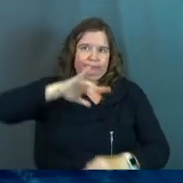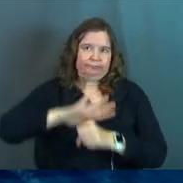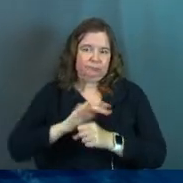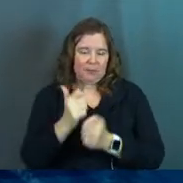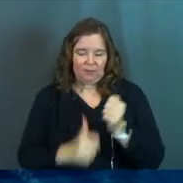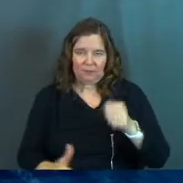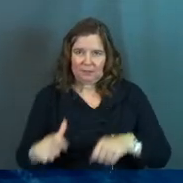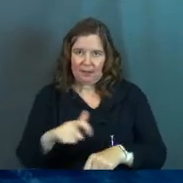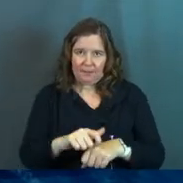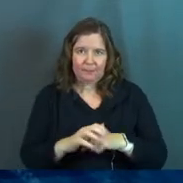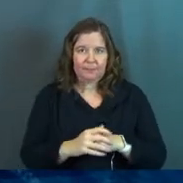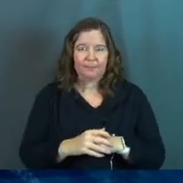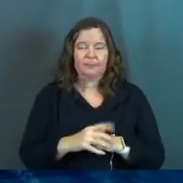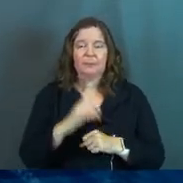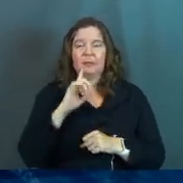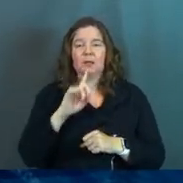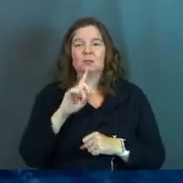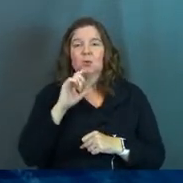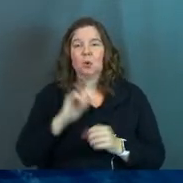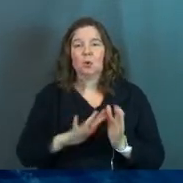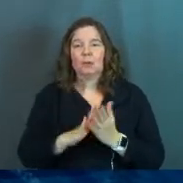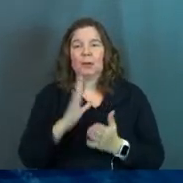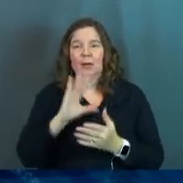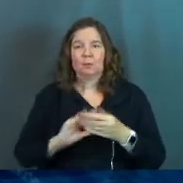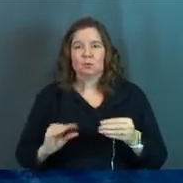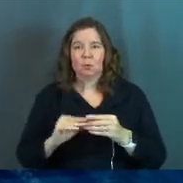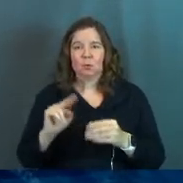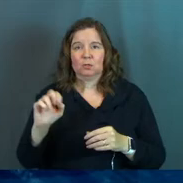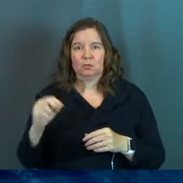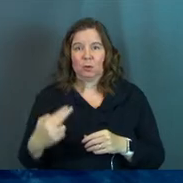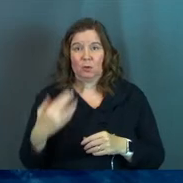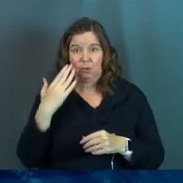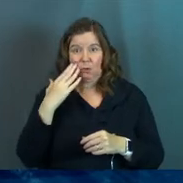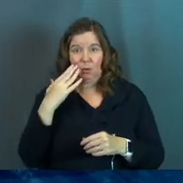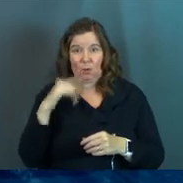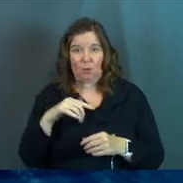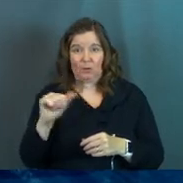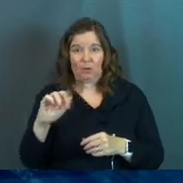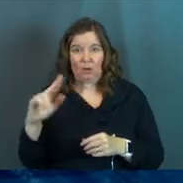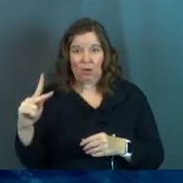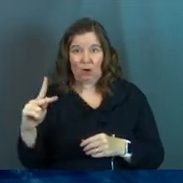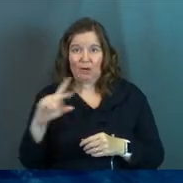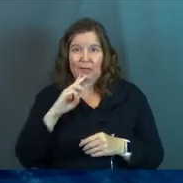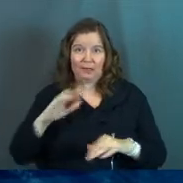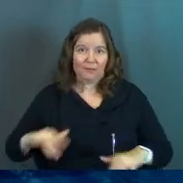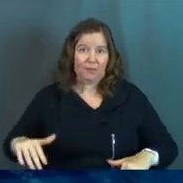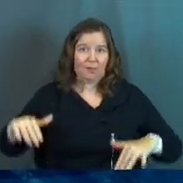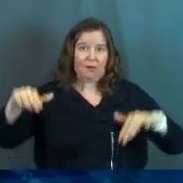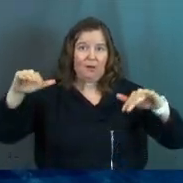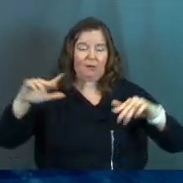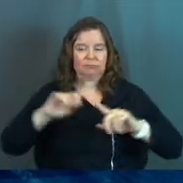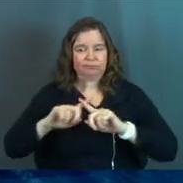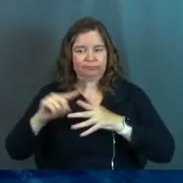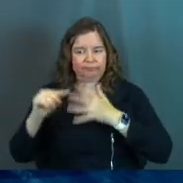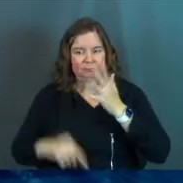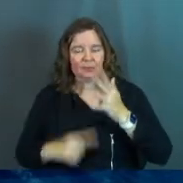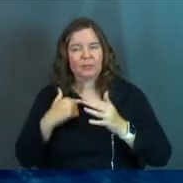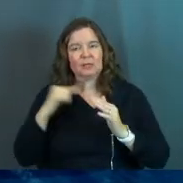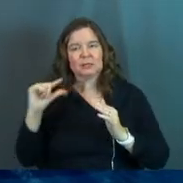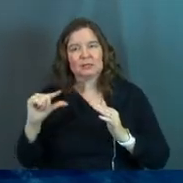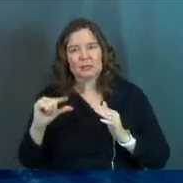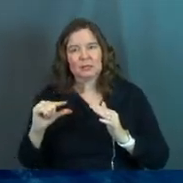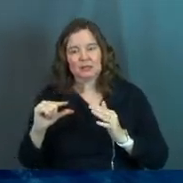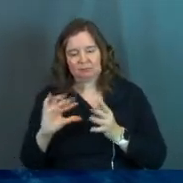every single time. There's an old Bible story with Noah, and you guys know Noah and the ark and the flood and all that kind of stuff. There's a